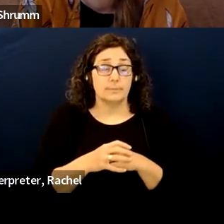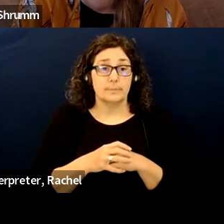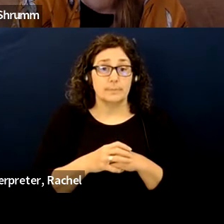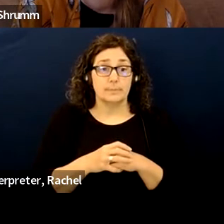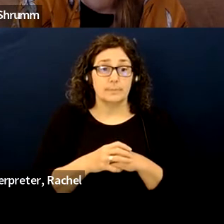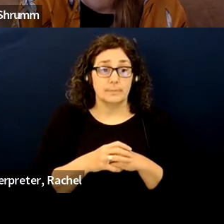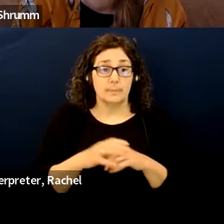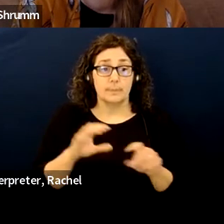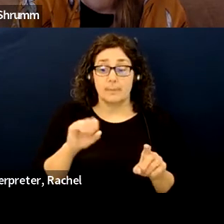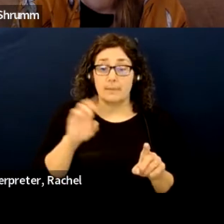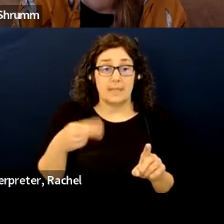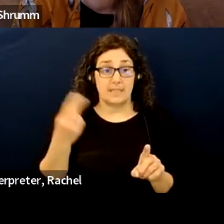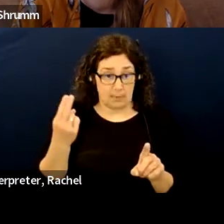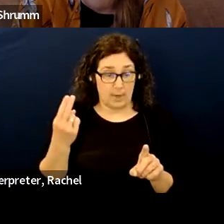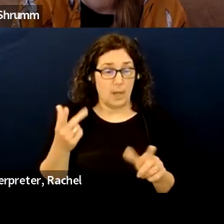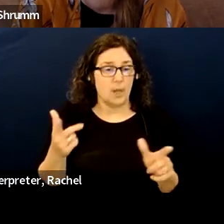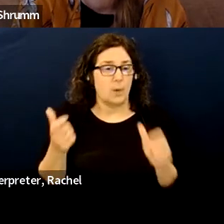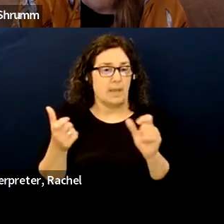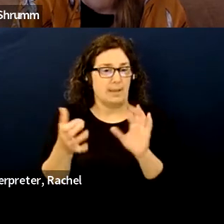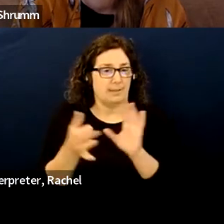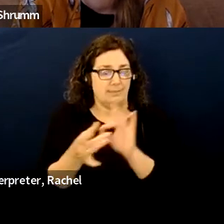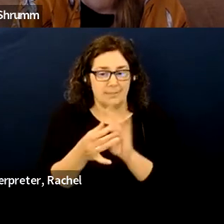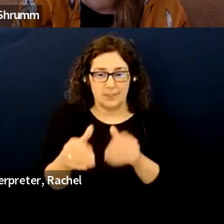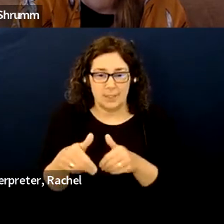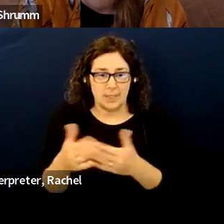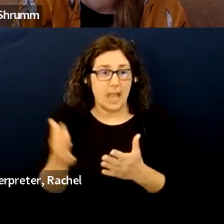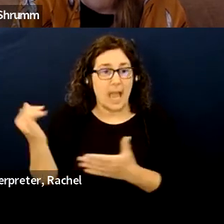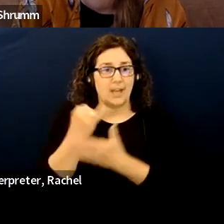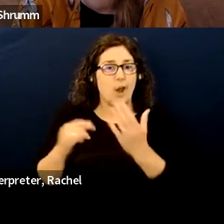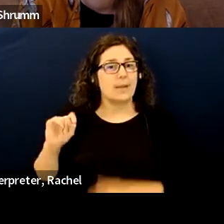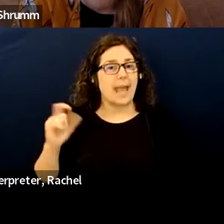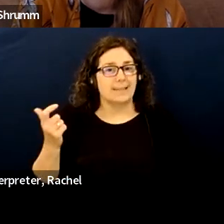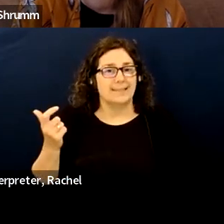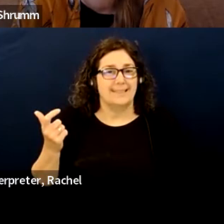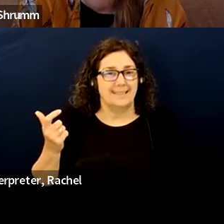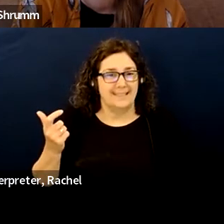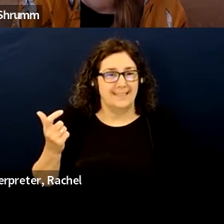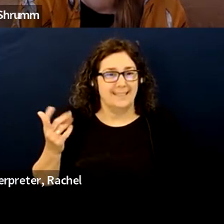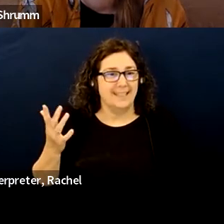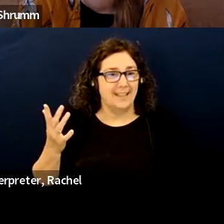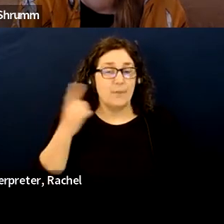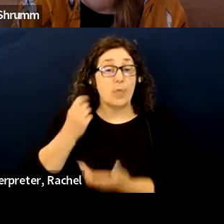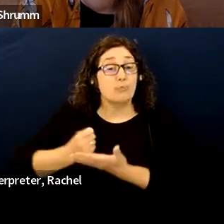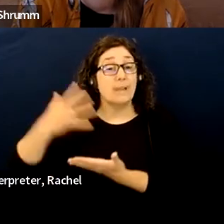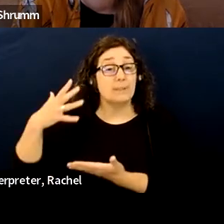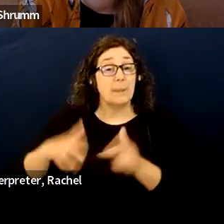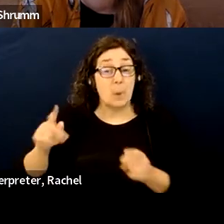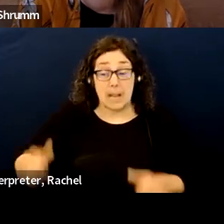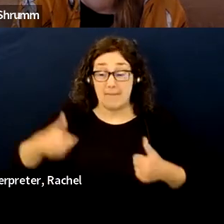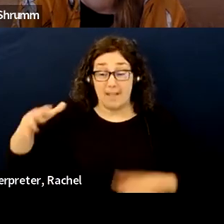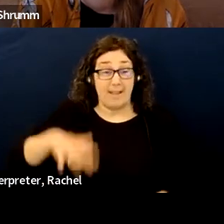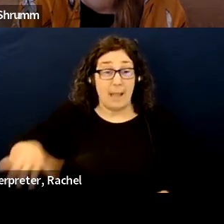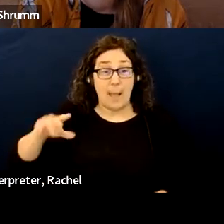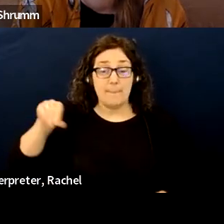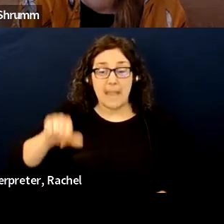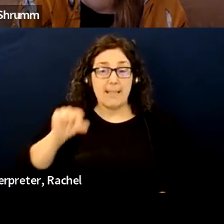I have a very quixotic suggestion of having like an art tax. So for all the rich people who live around here, they pay a